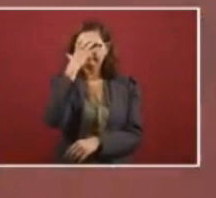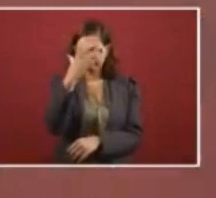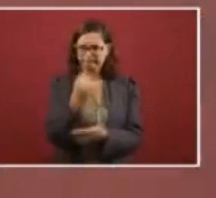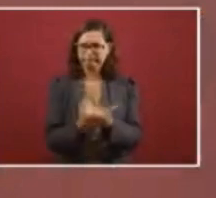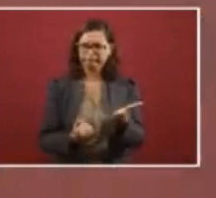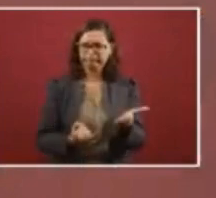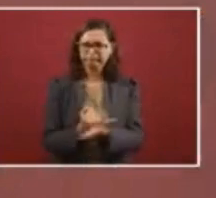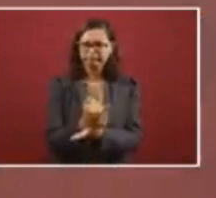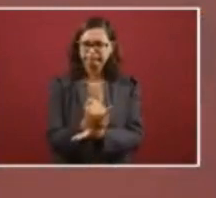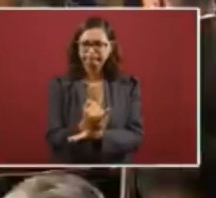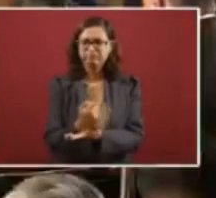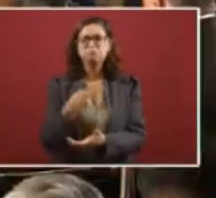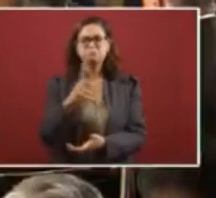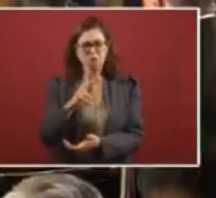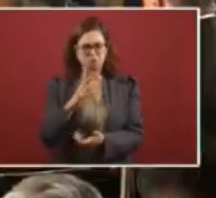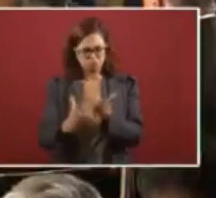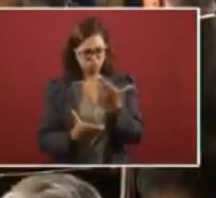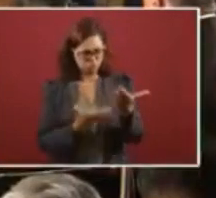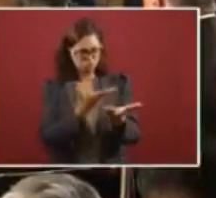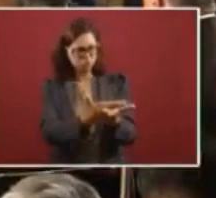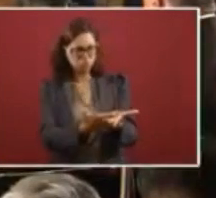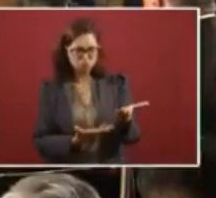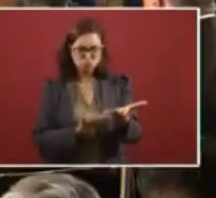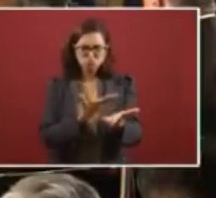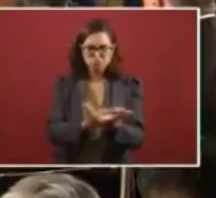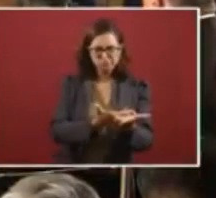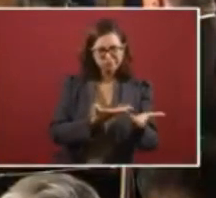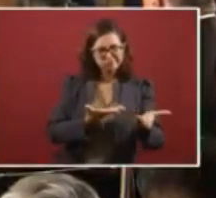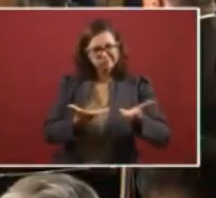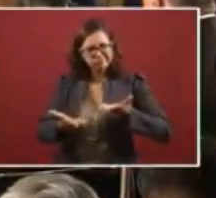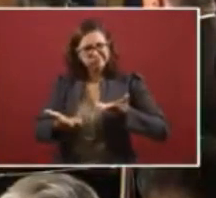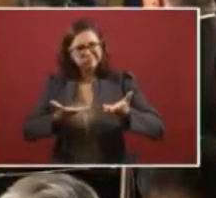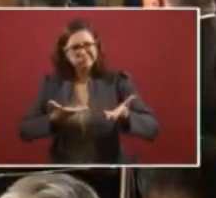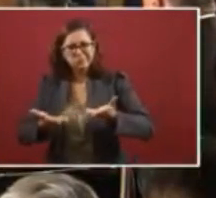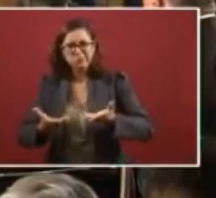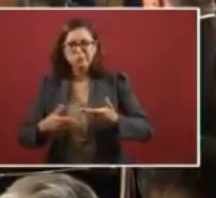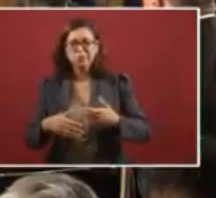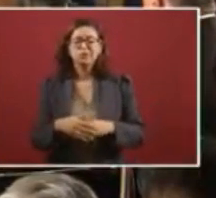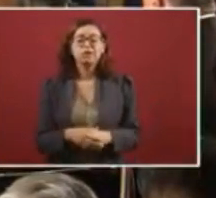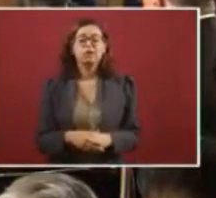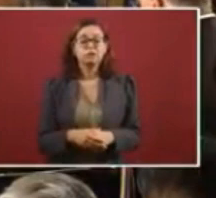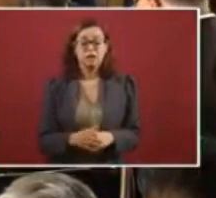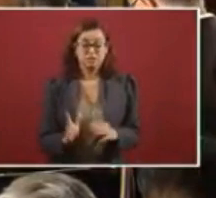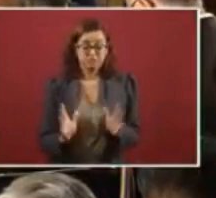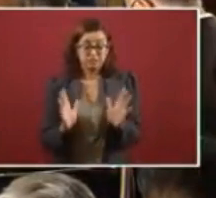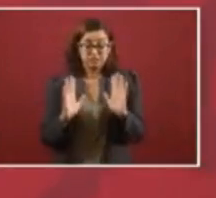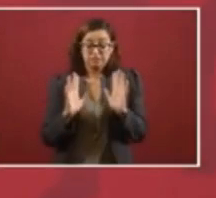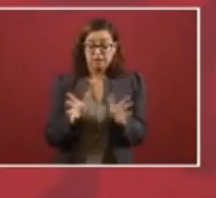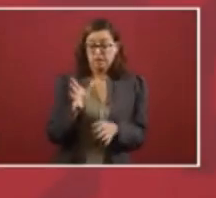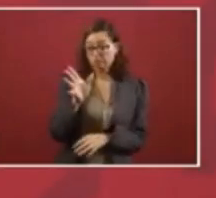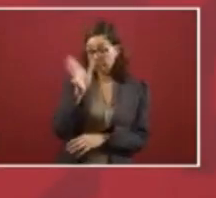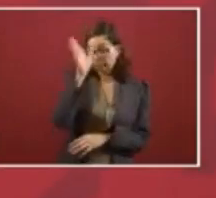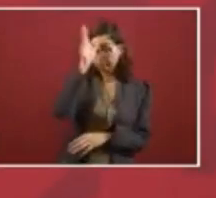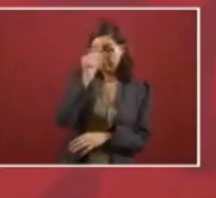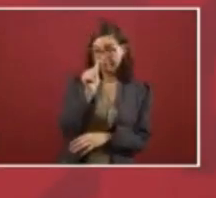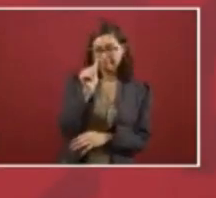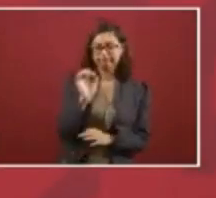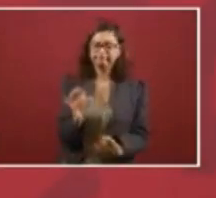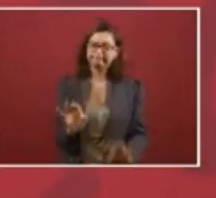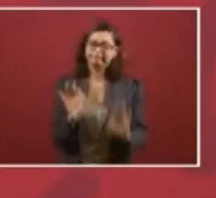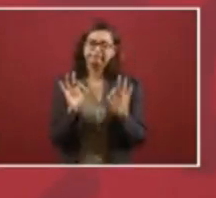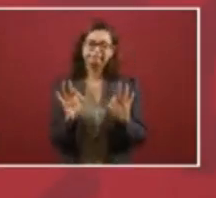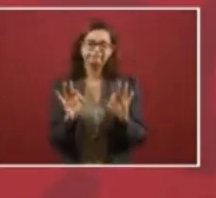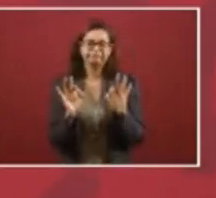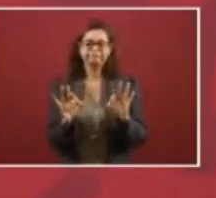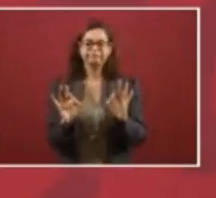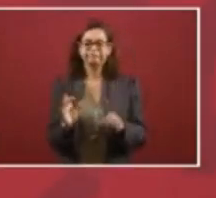he signed and also at the same time proposed. This is a very good agreement.